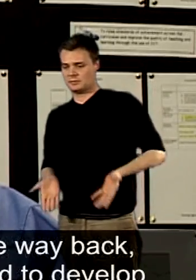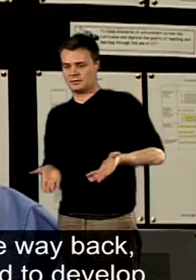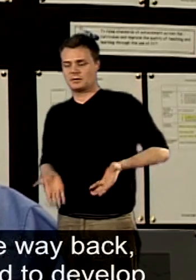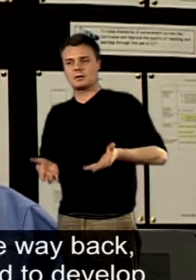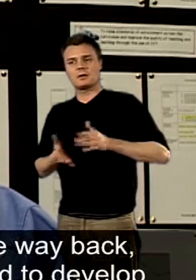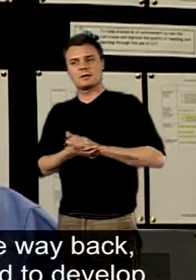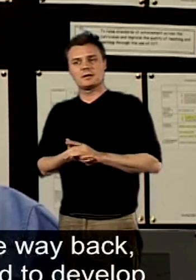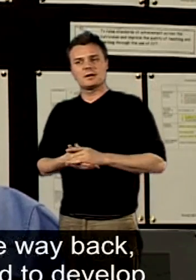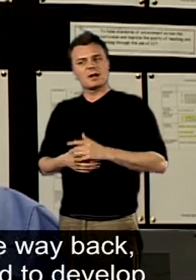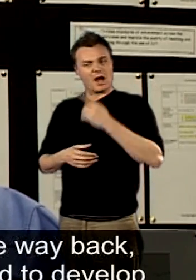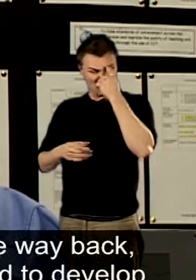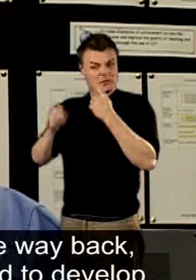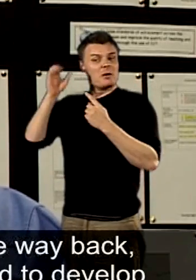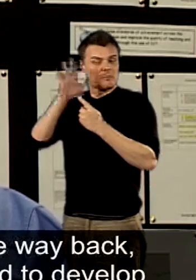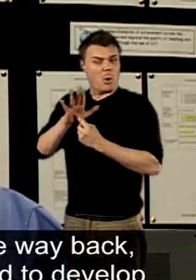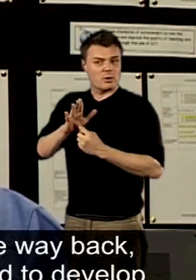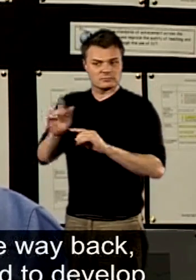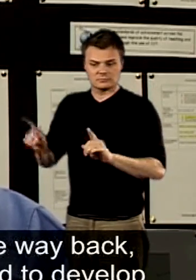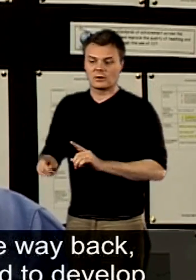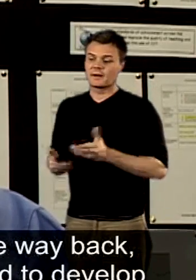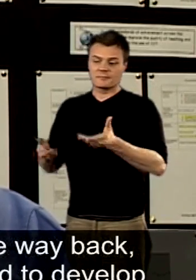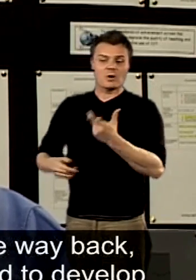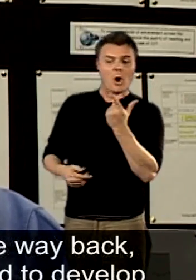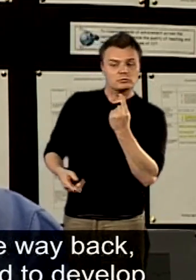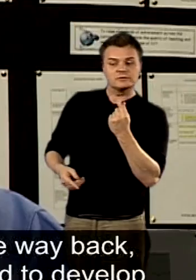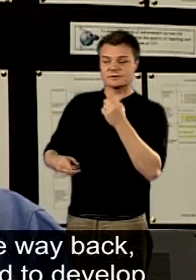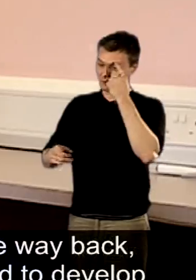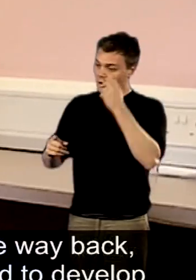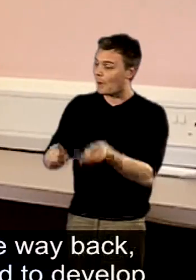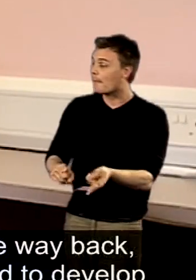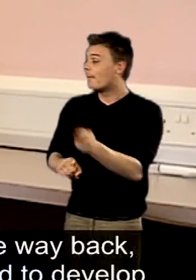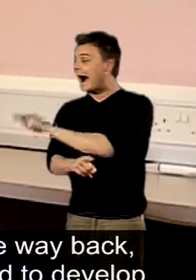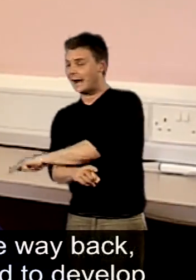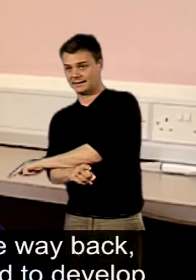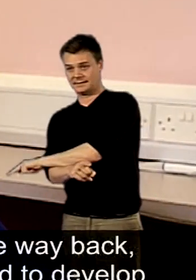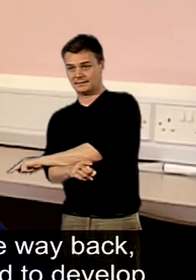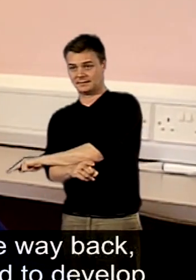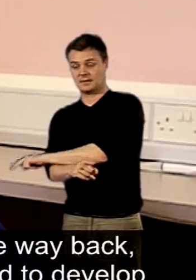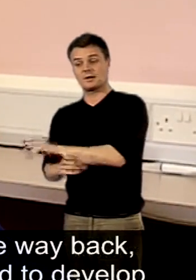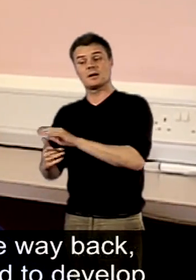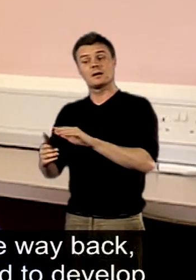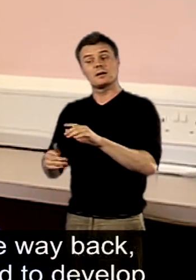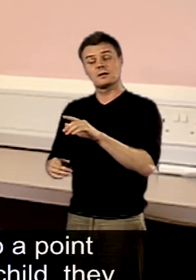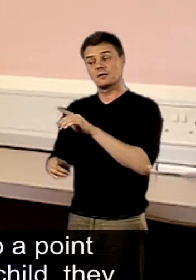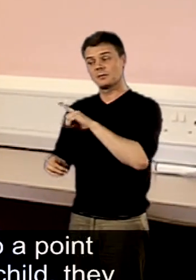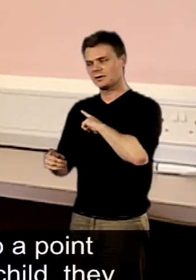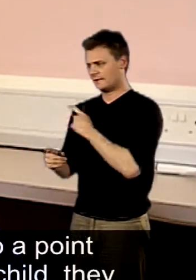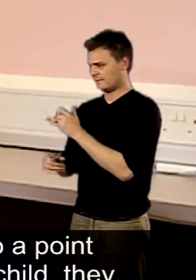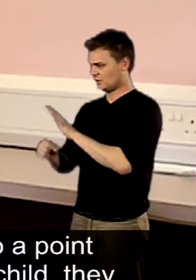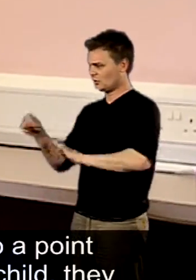we consider the most important thing, the opportunity, the way back. Because if the situation was allowed to